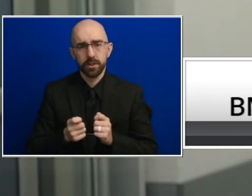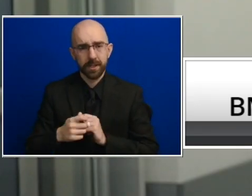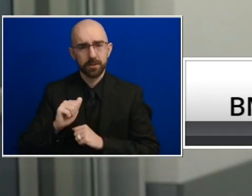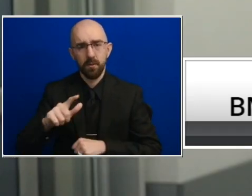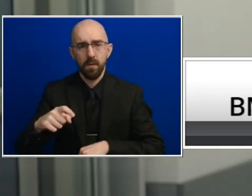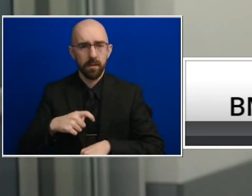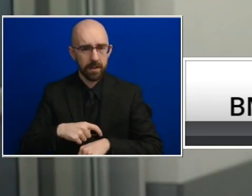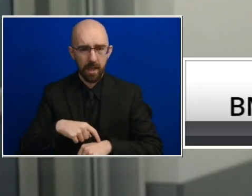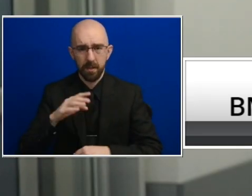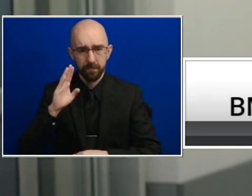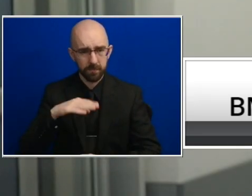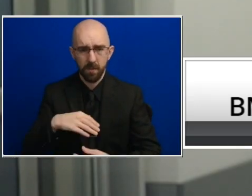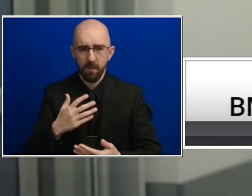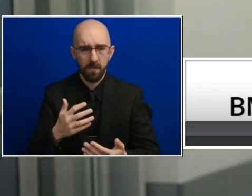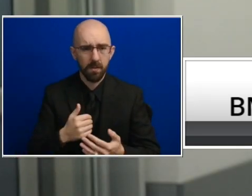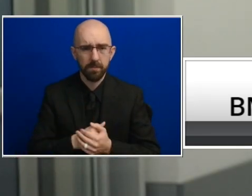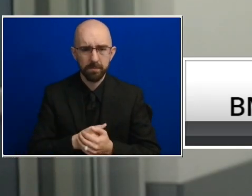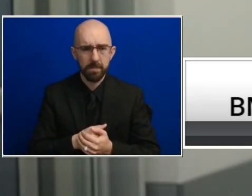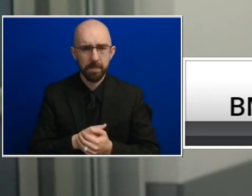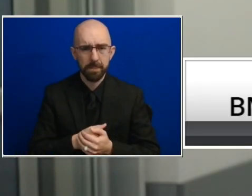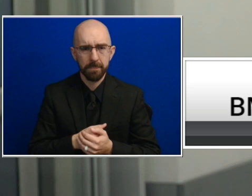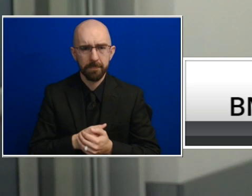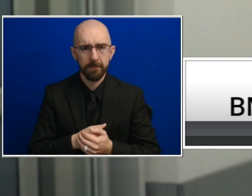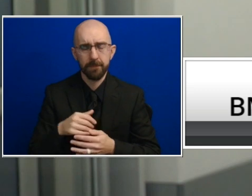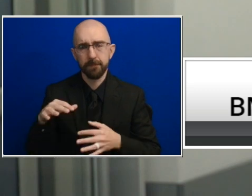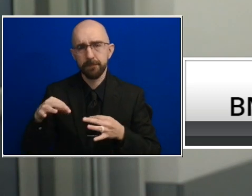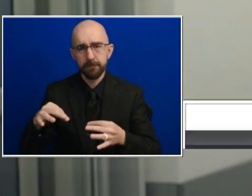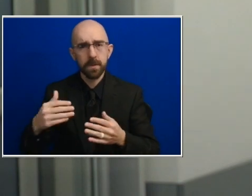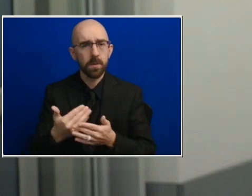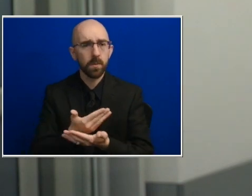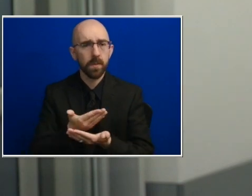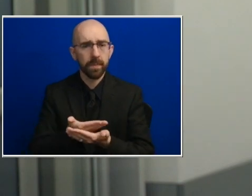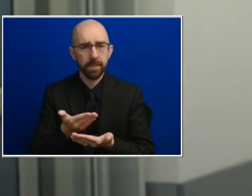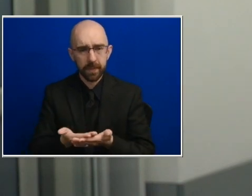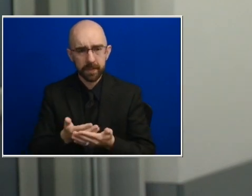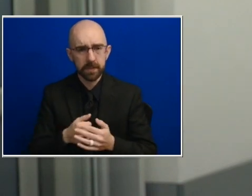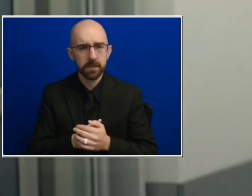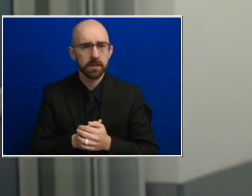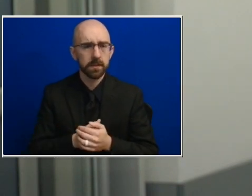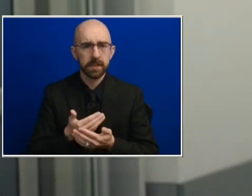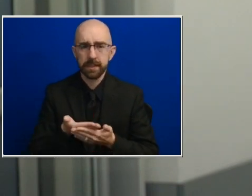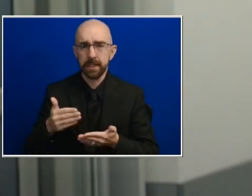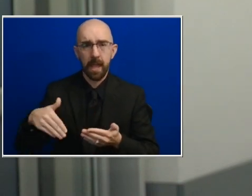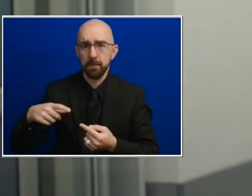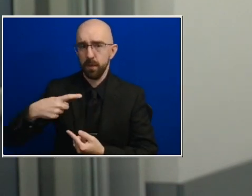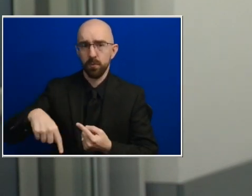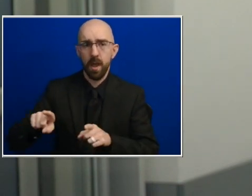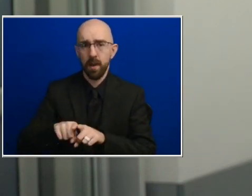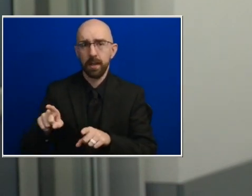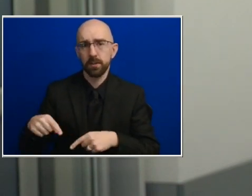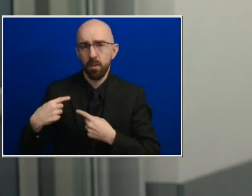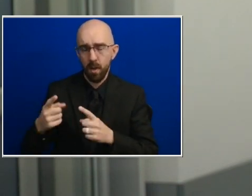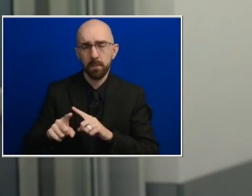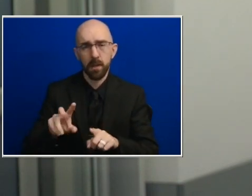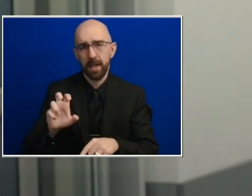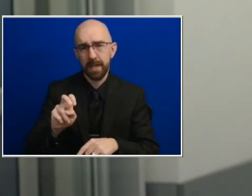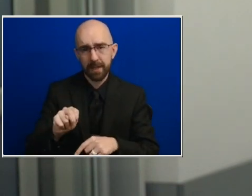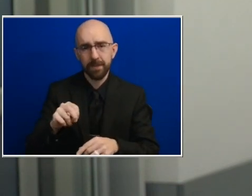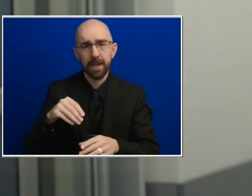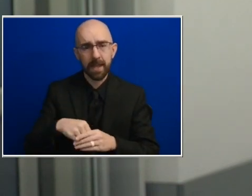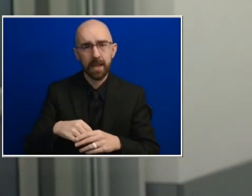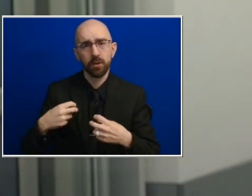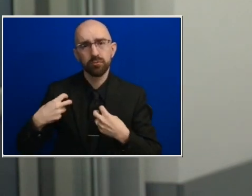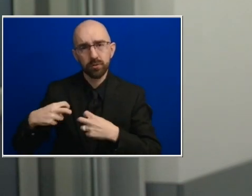know, discovering new things, gene therapy, it hasn't been around as long, but even within transplant, within